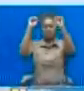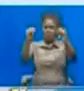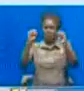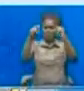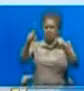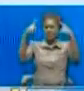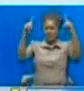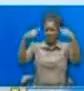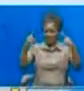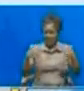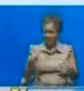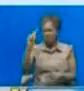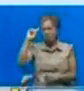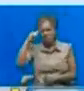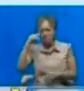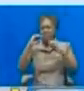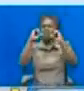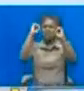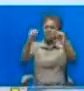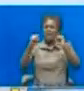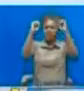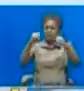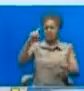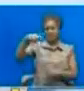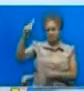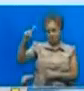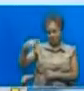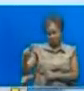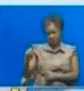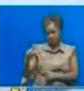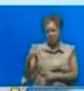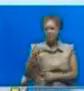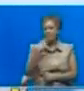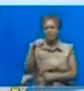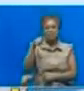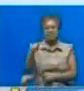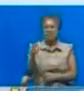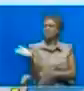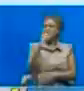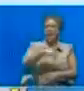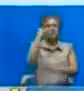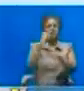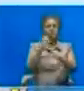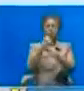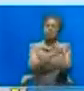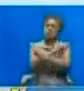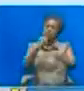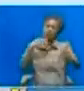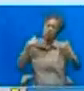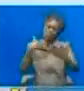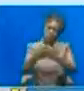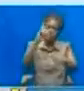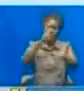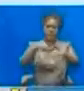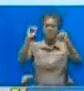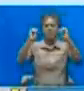was successful? Do you think that the teachers' strike was successful? Yes, they had said that they would not go back to work until an agreement had